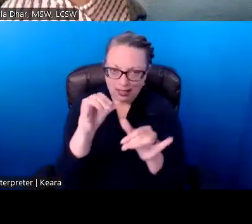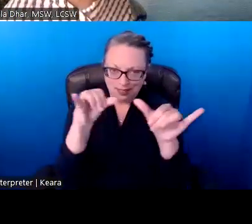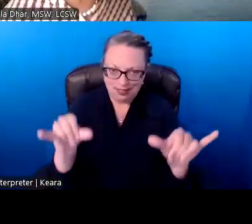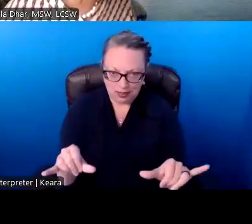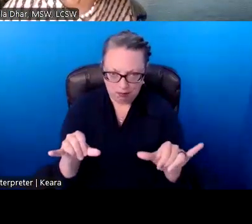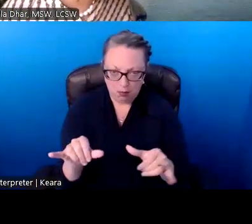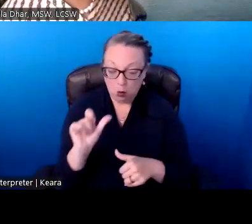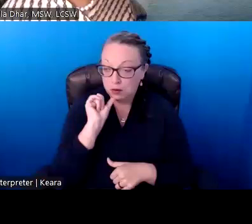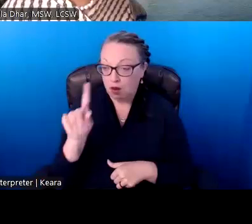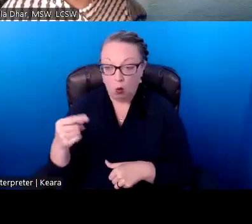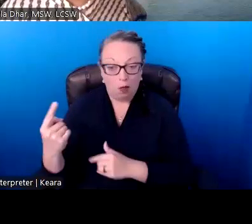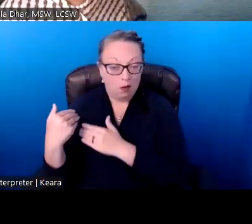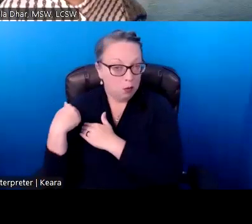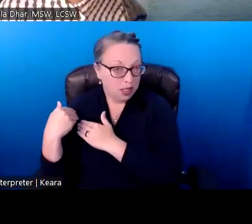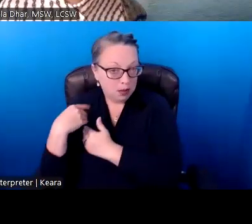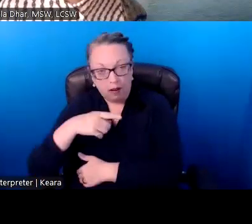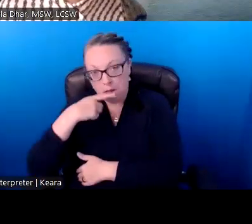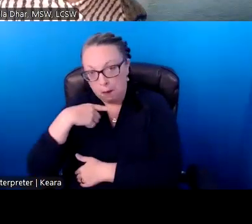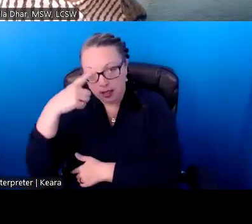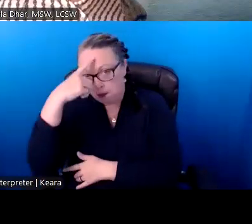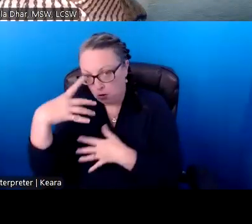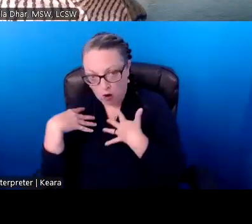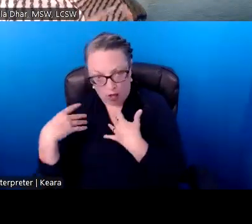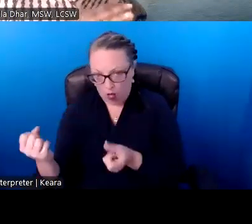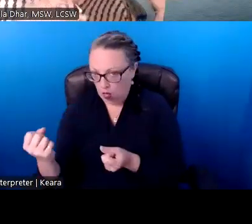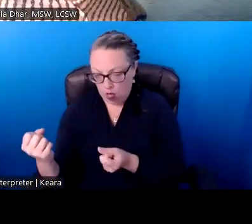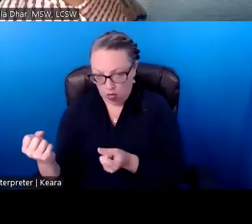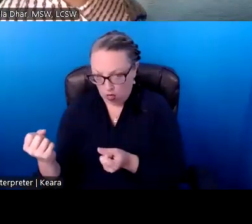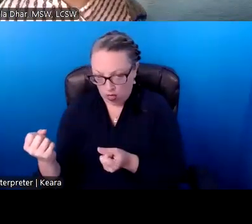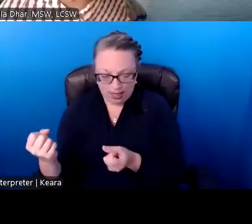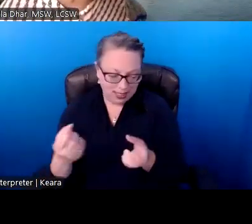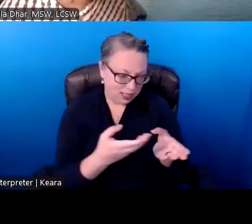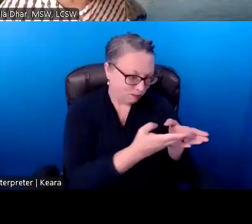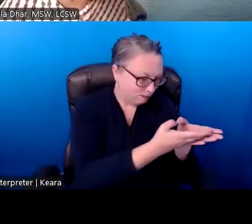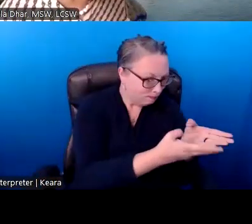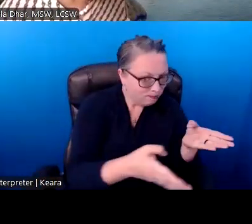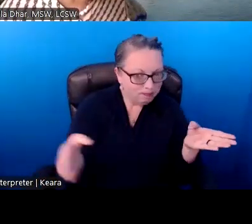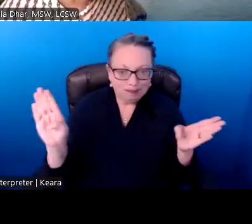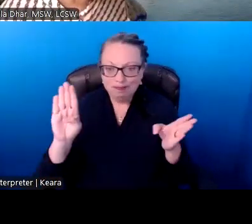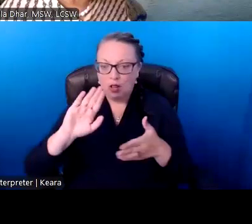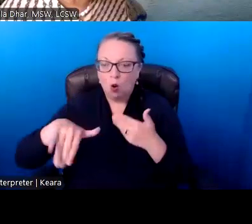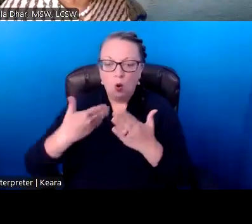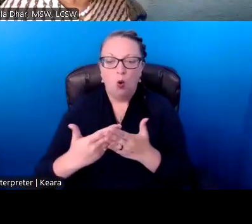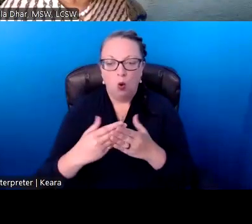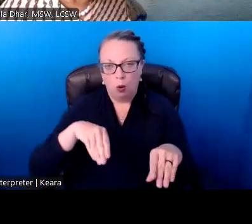just the responsibility of public mental health. It is across providers and systems.